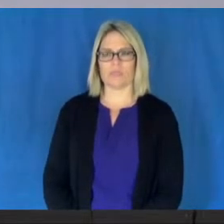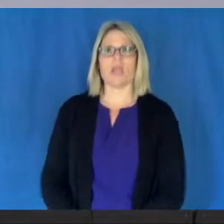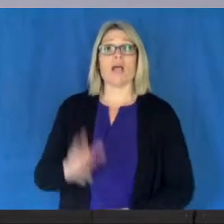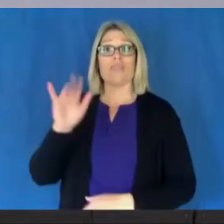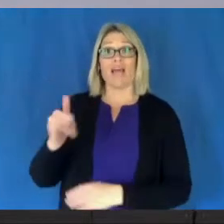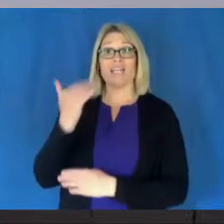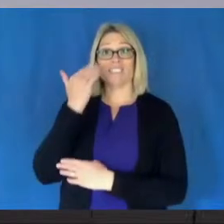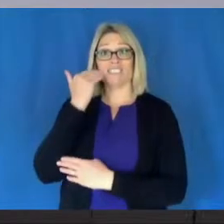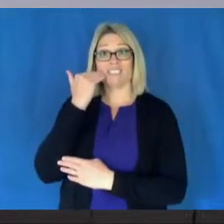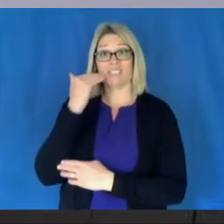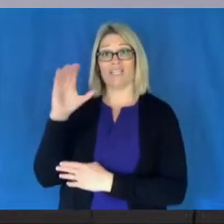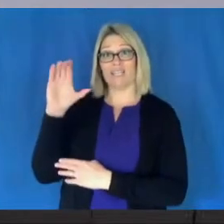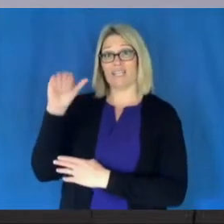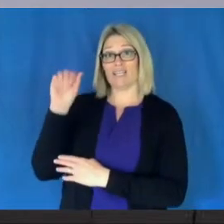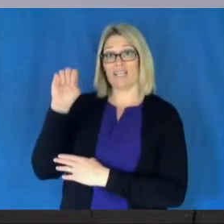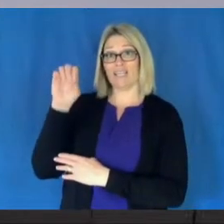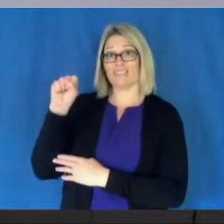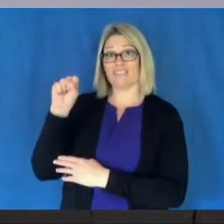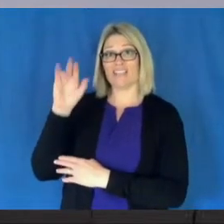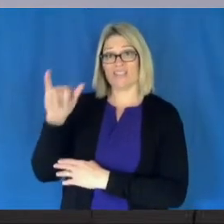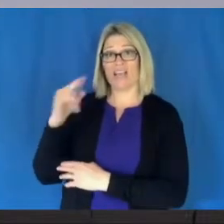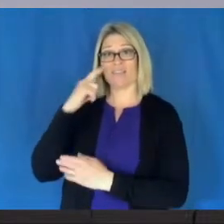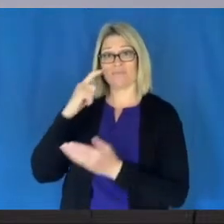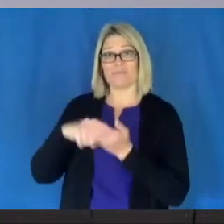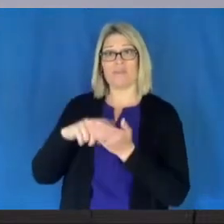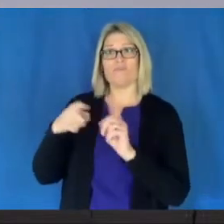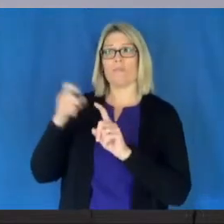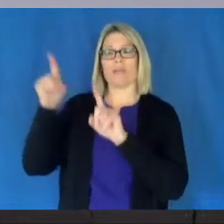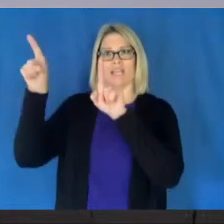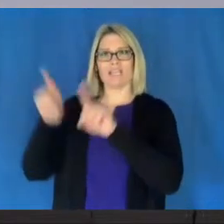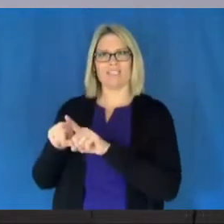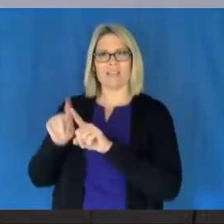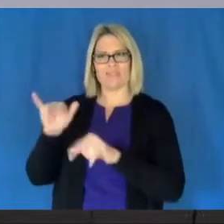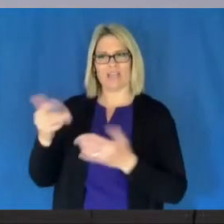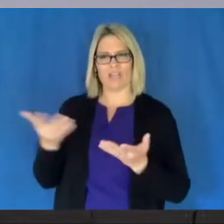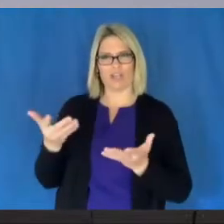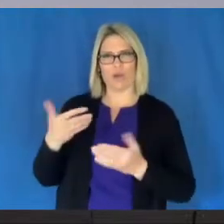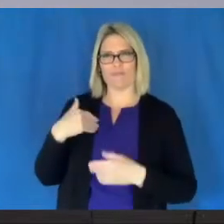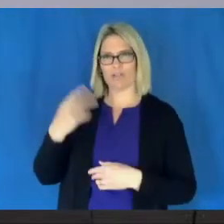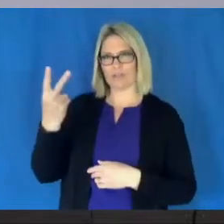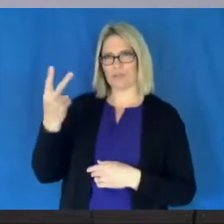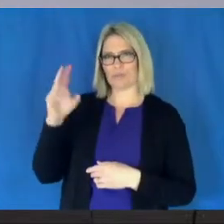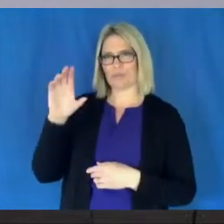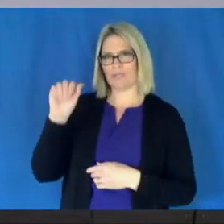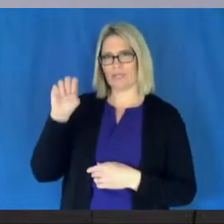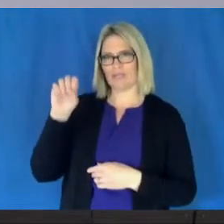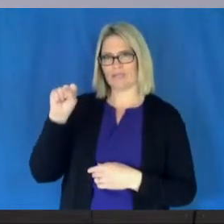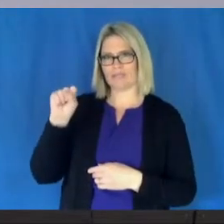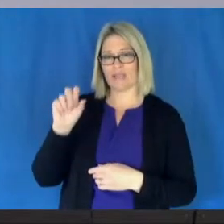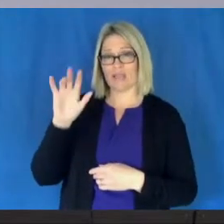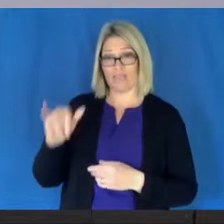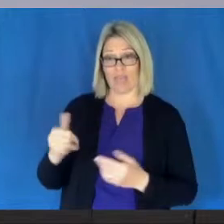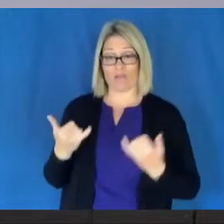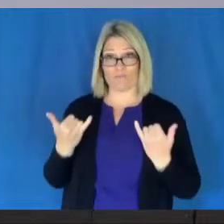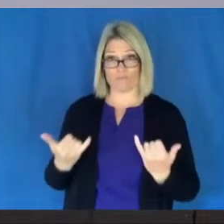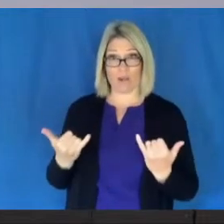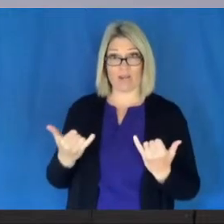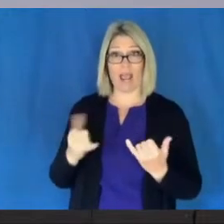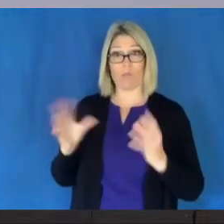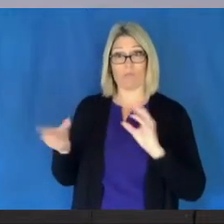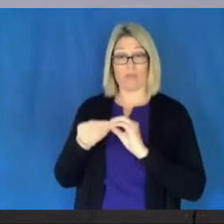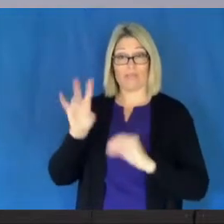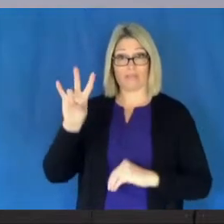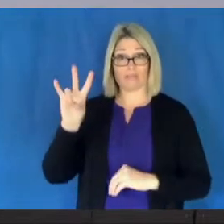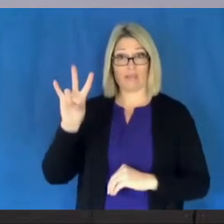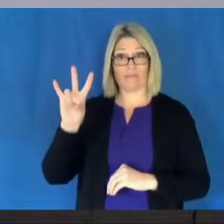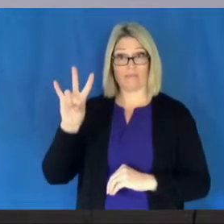have been identified as the variant first identified in India. I'm wondering if you can tell me if those two cases are in the current active caseload